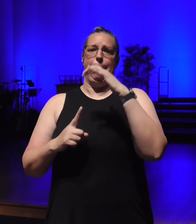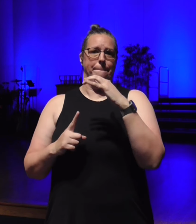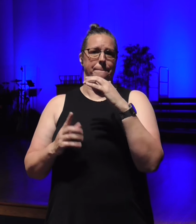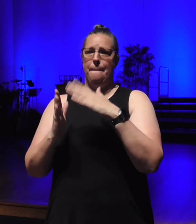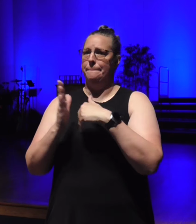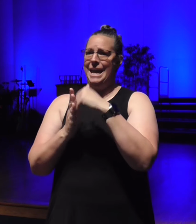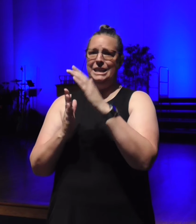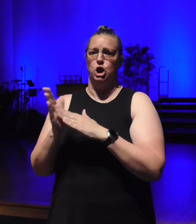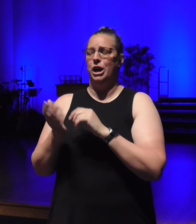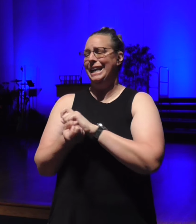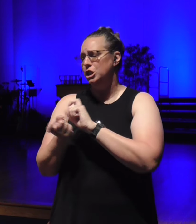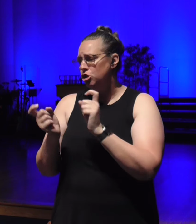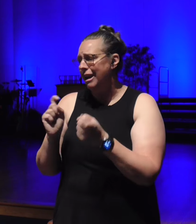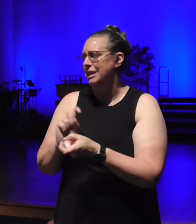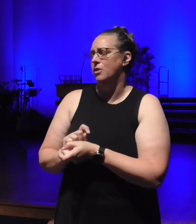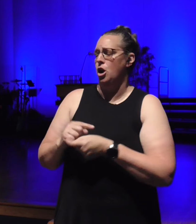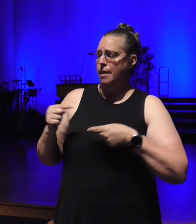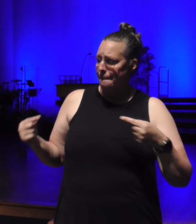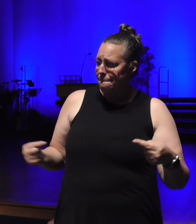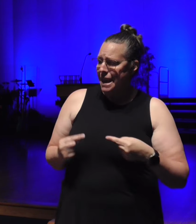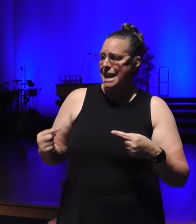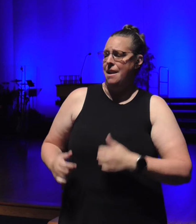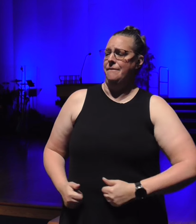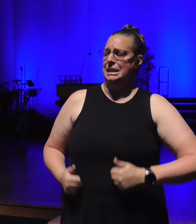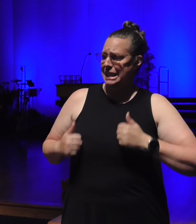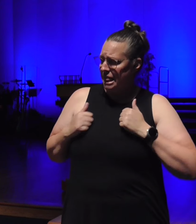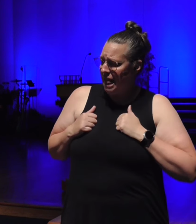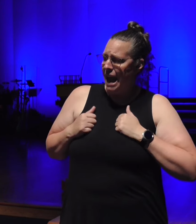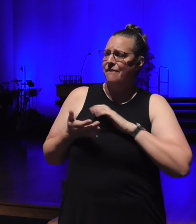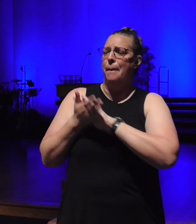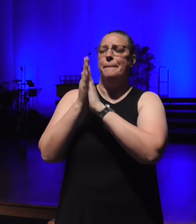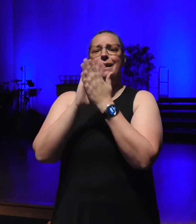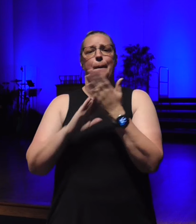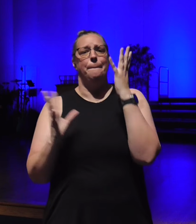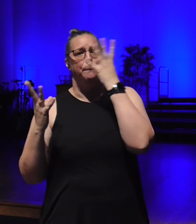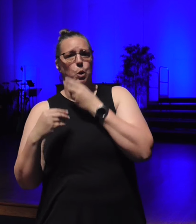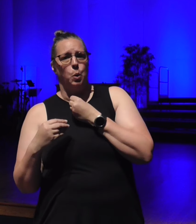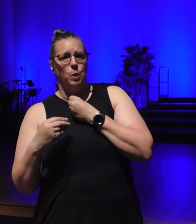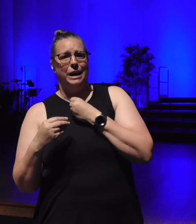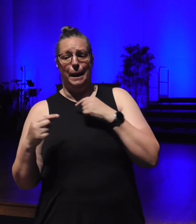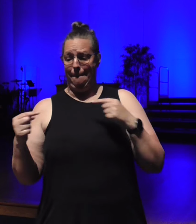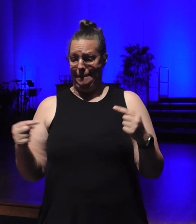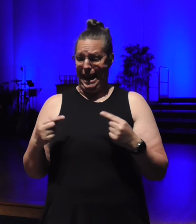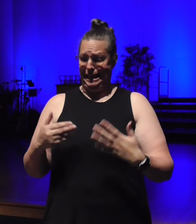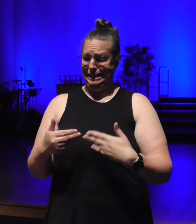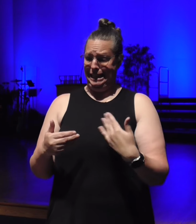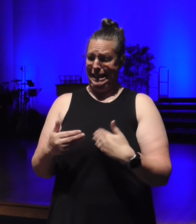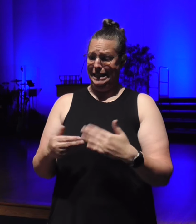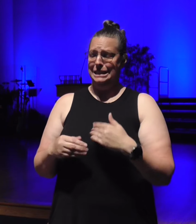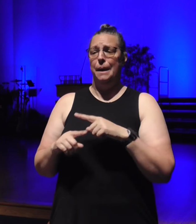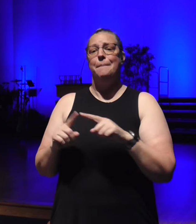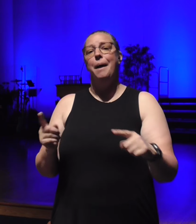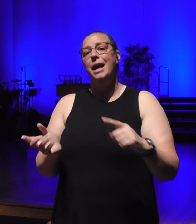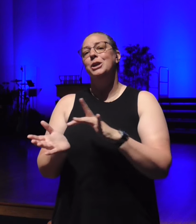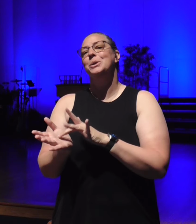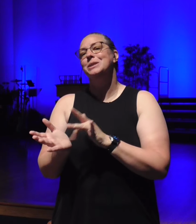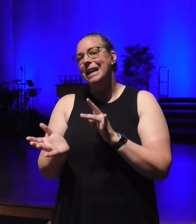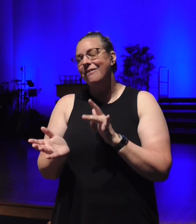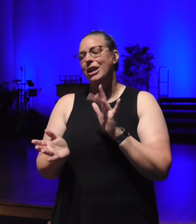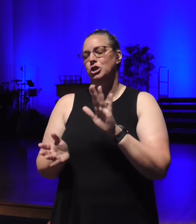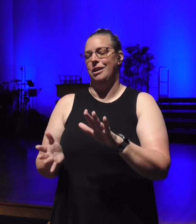transformed the pain of his tormented life into ecstatic beauty. Pain is easy to portray, but the use of your passion and